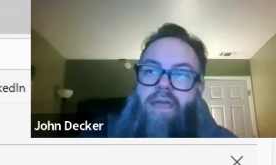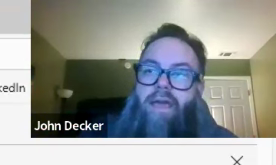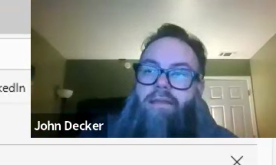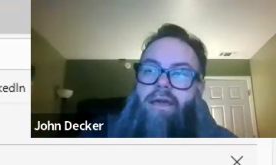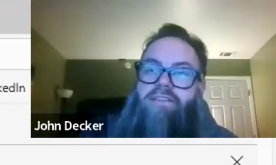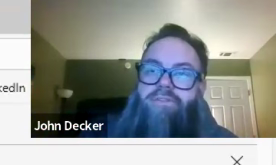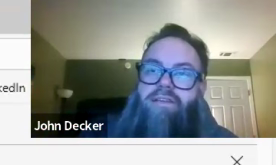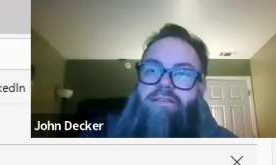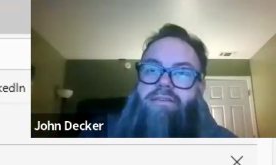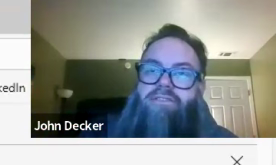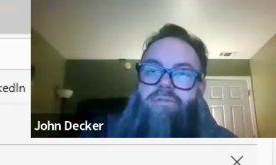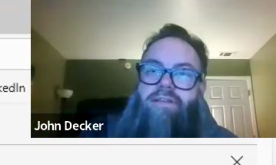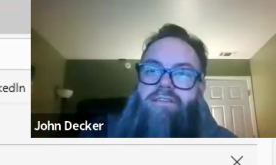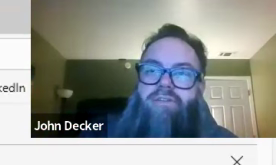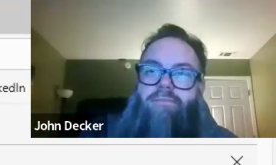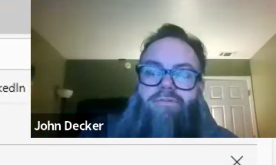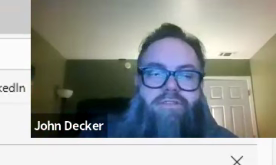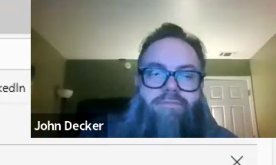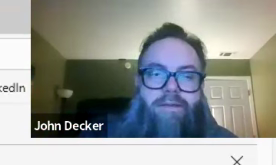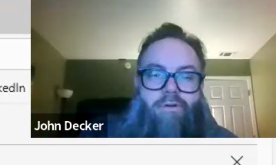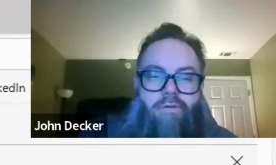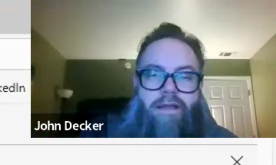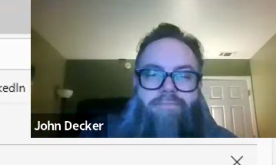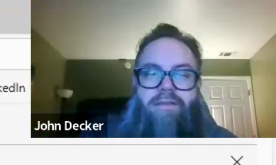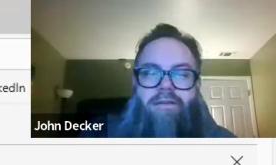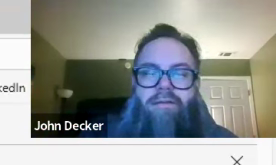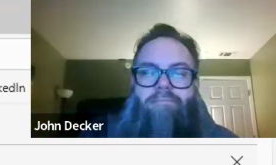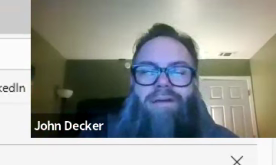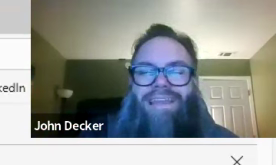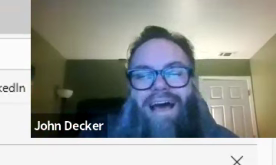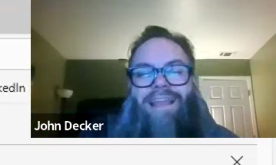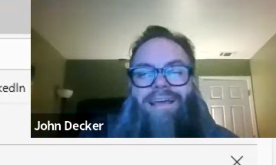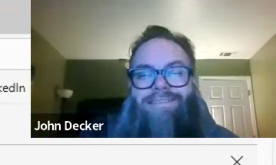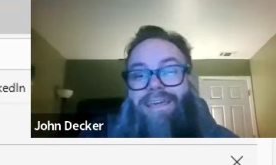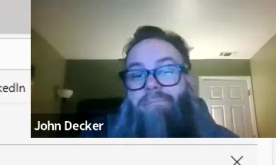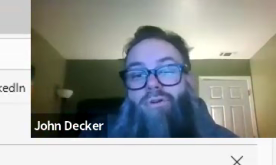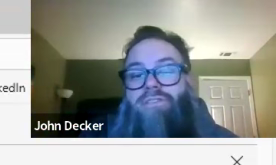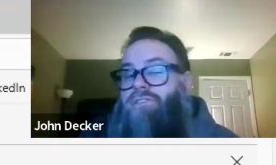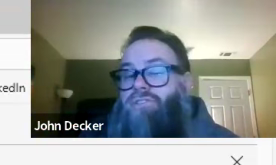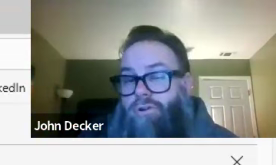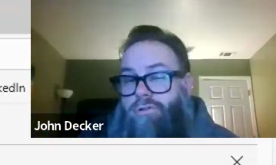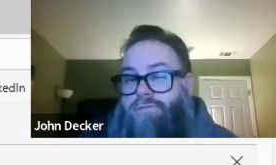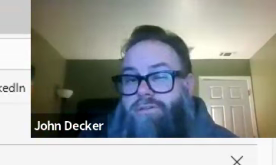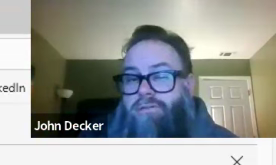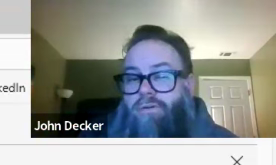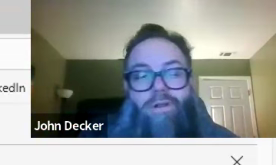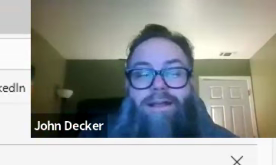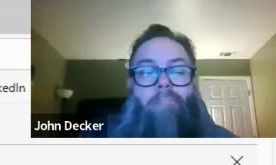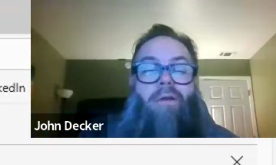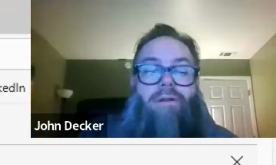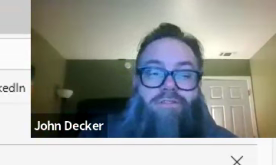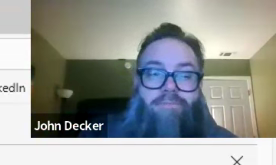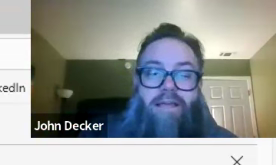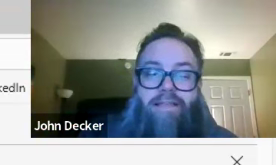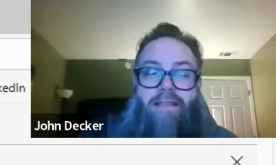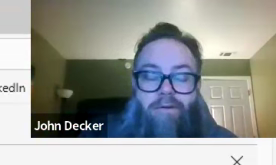expertise, and expertise as it relates to developmental disability programs, but not as like a person served or